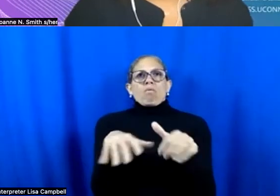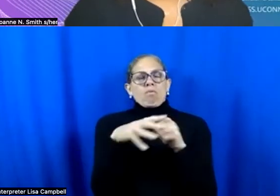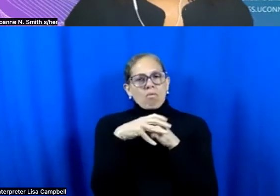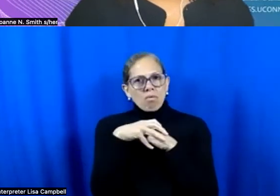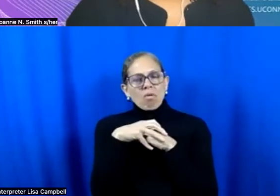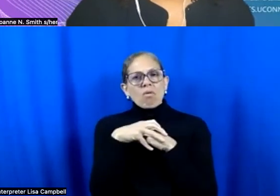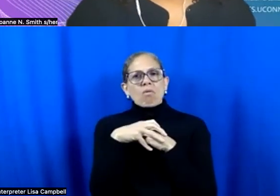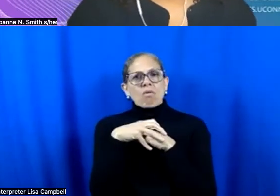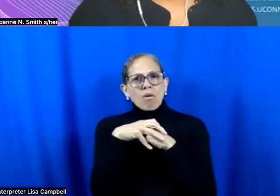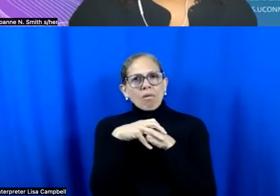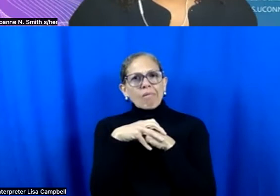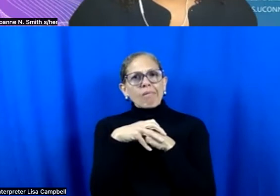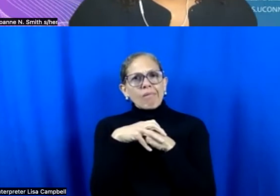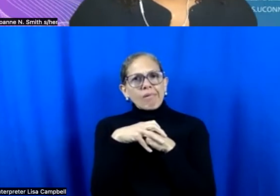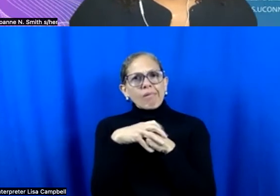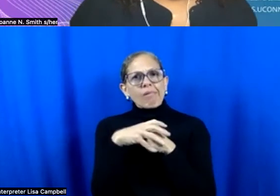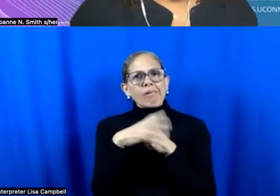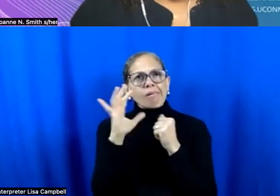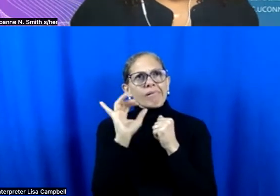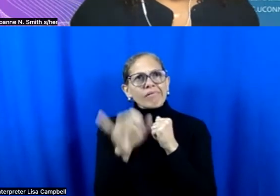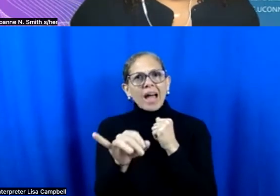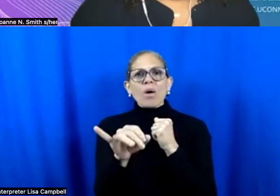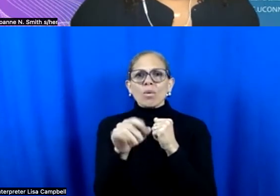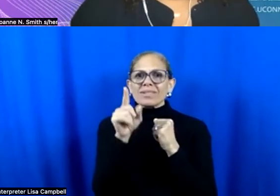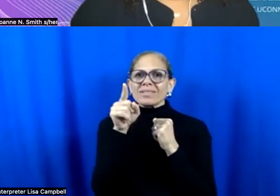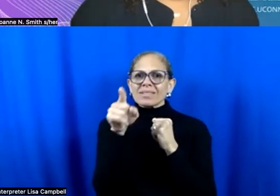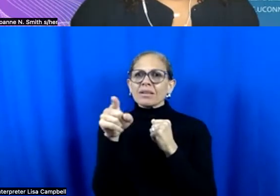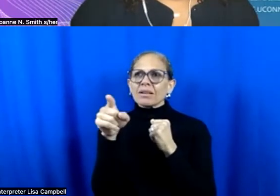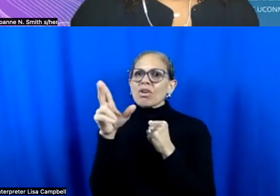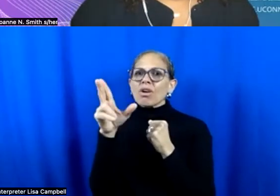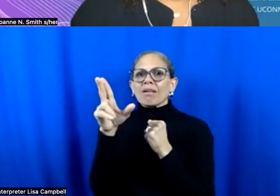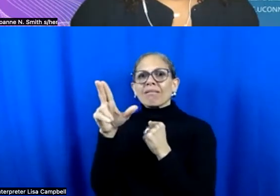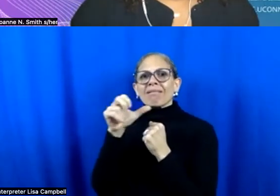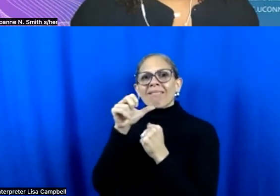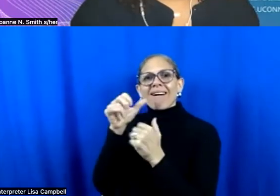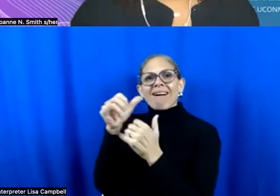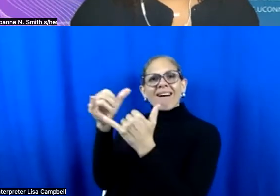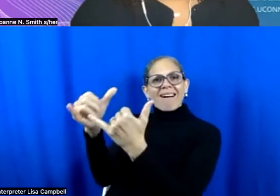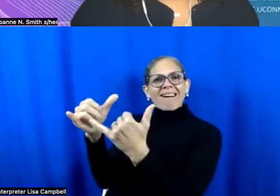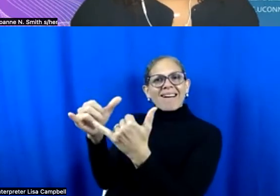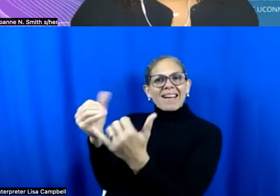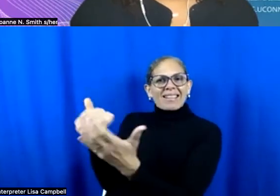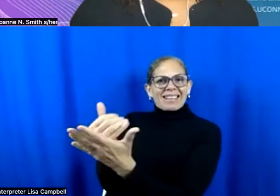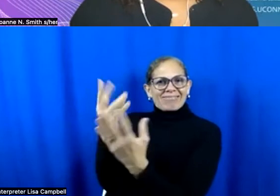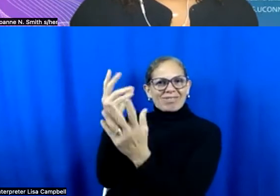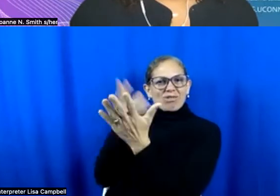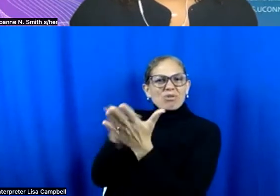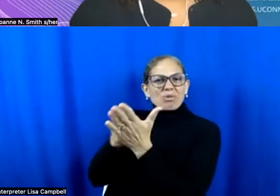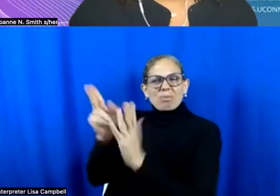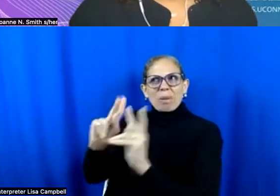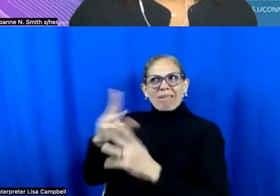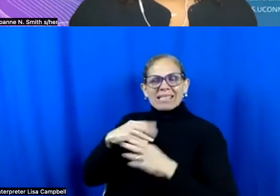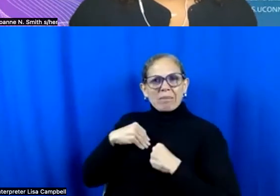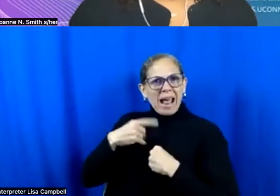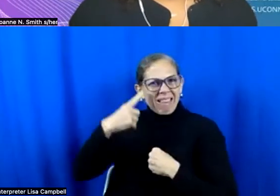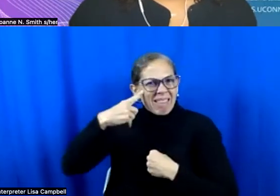a really stark moment of unconventional truth that I didn't really expect to